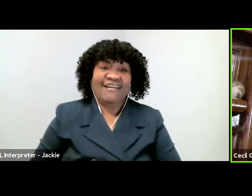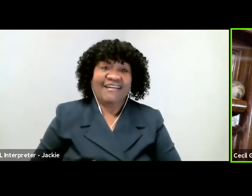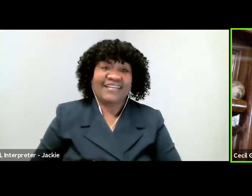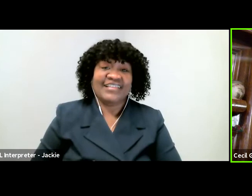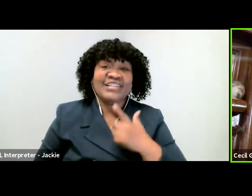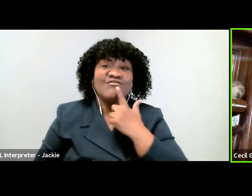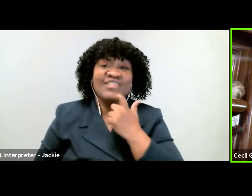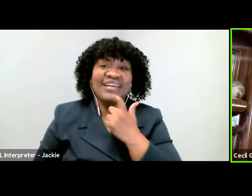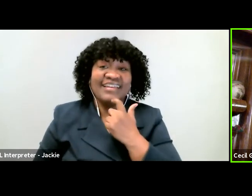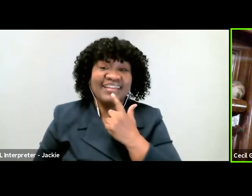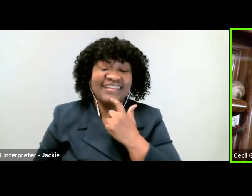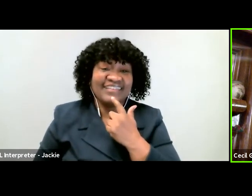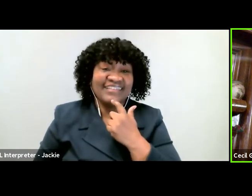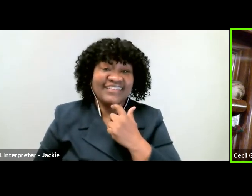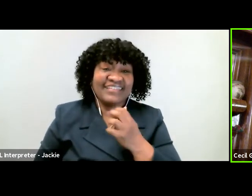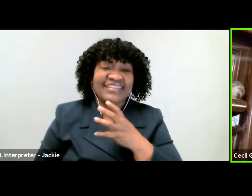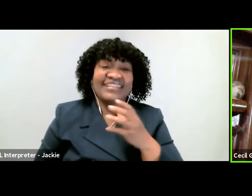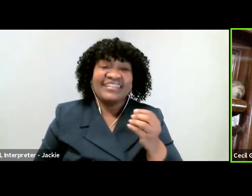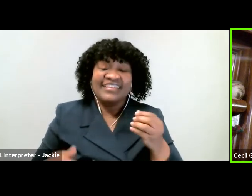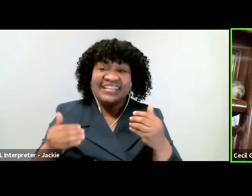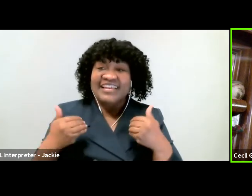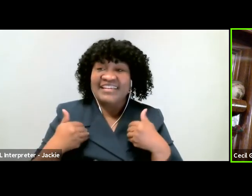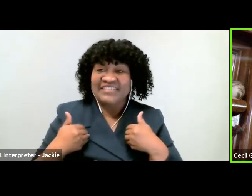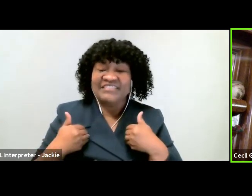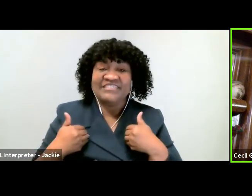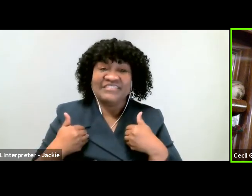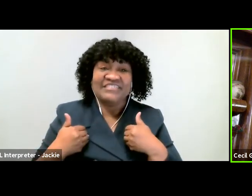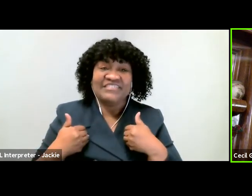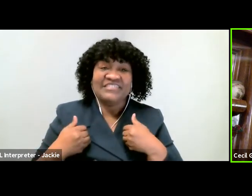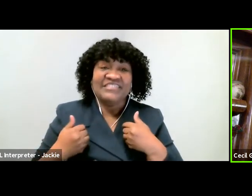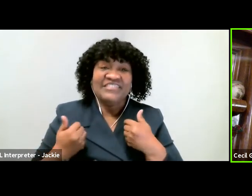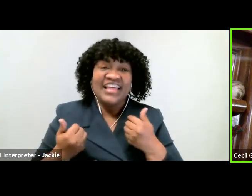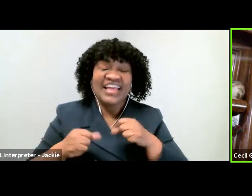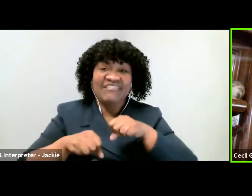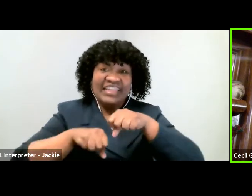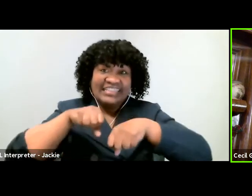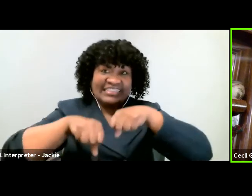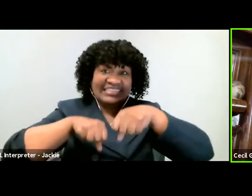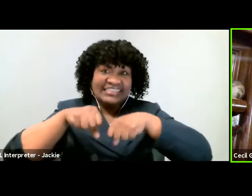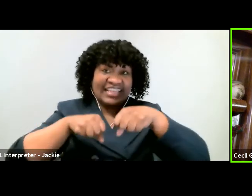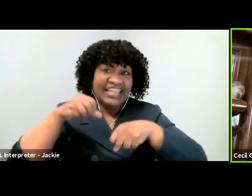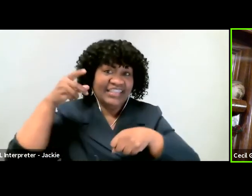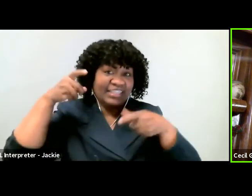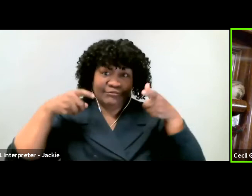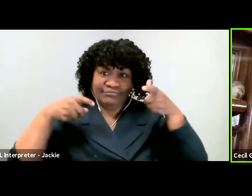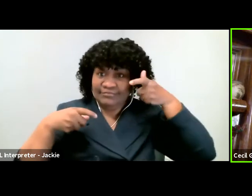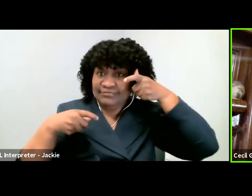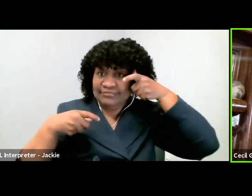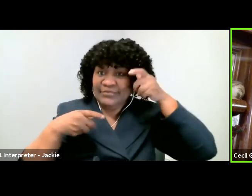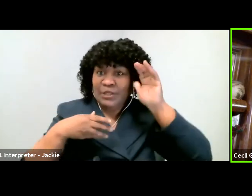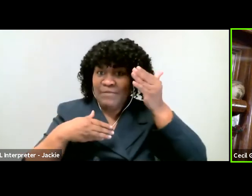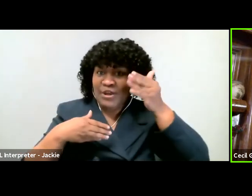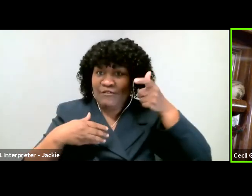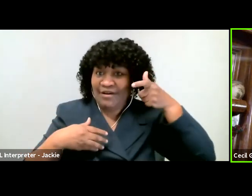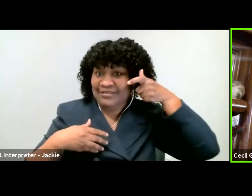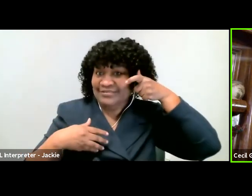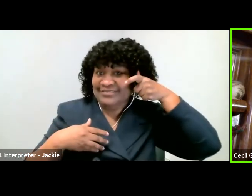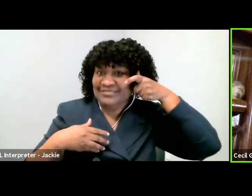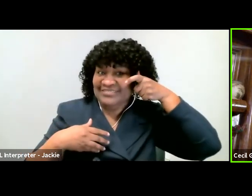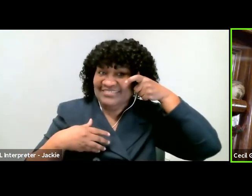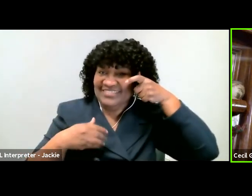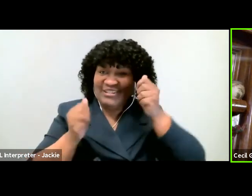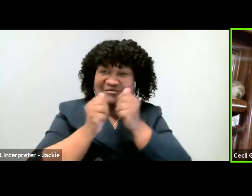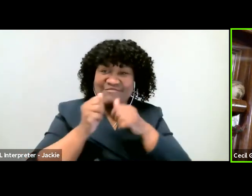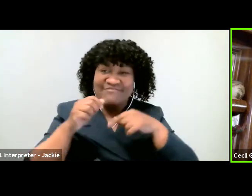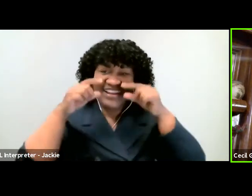My necktie is red, and I have a cycling mirror attached in reverse fashion to my